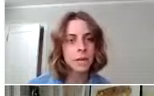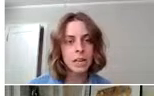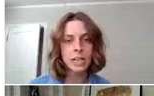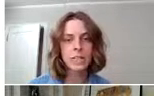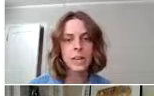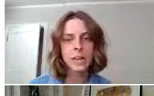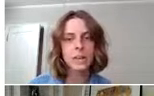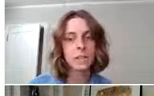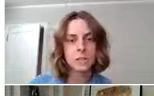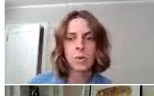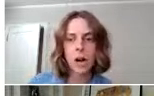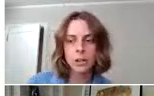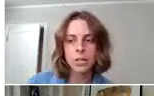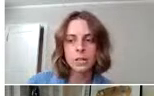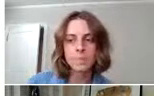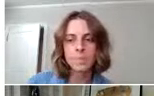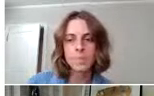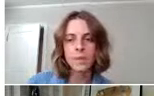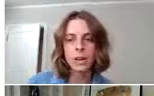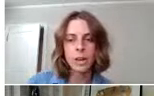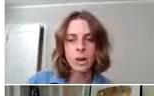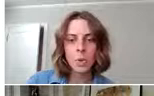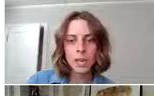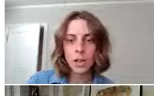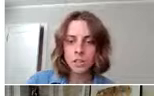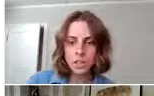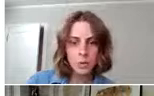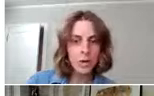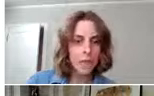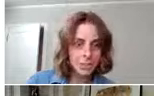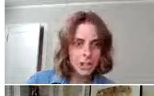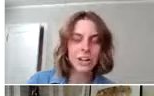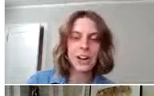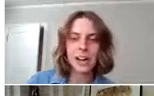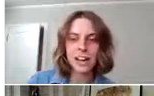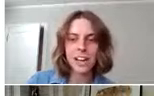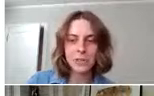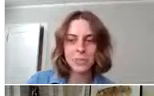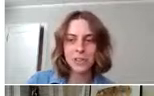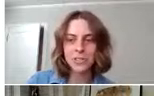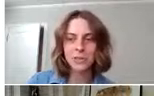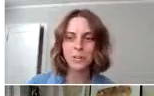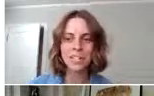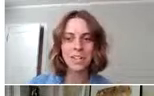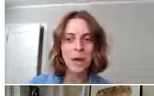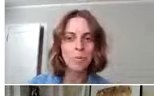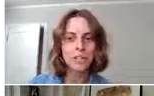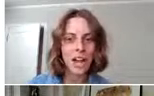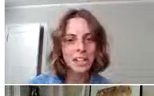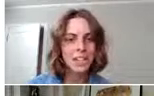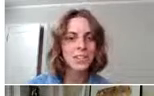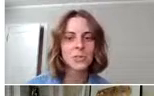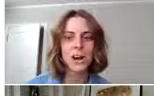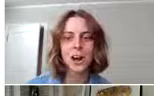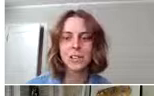of creativity in the visual arts. We launched this program last year in response to the recently